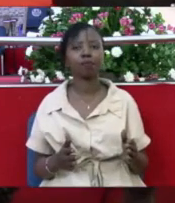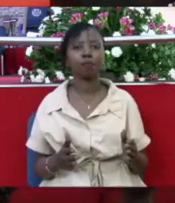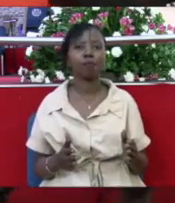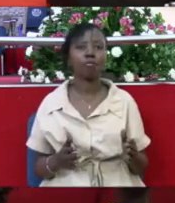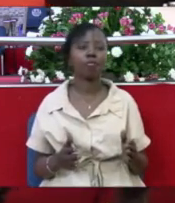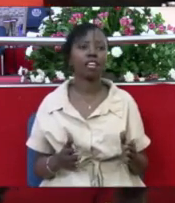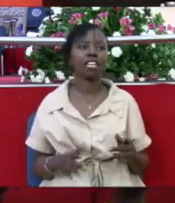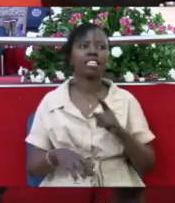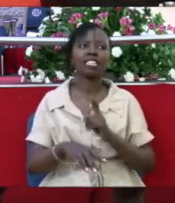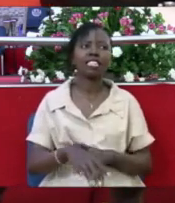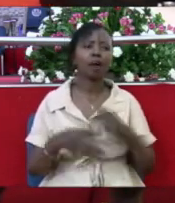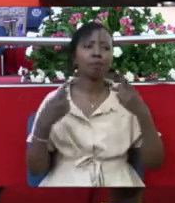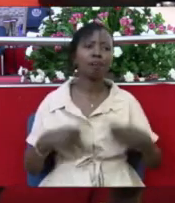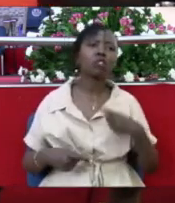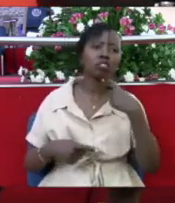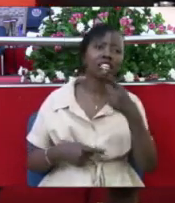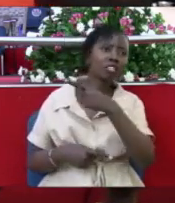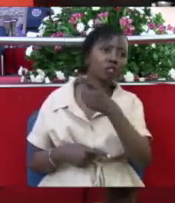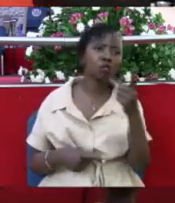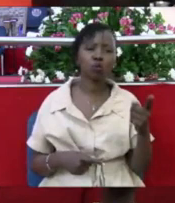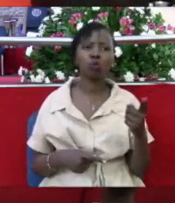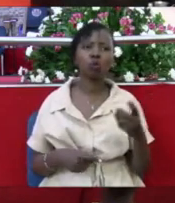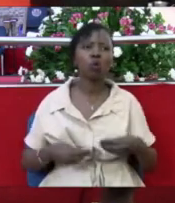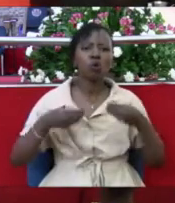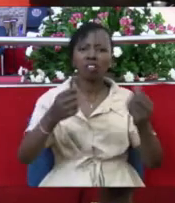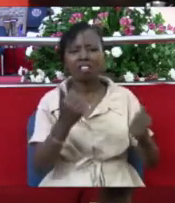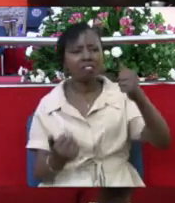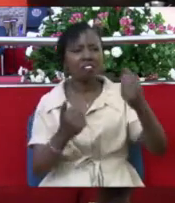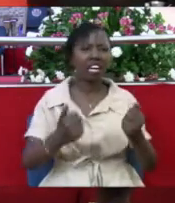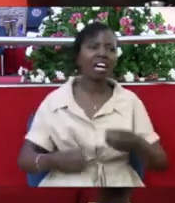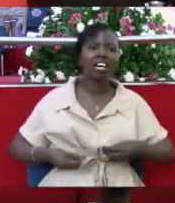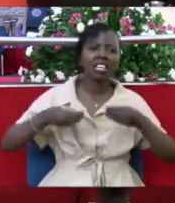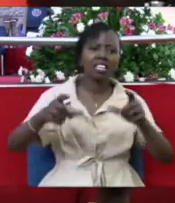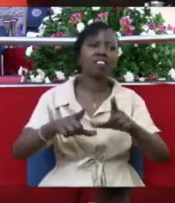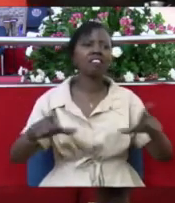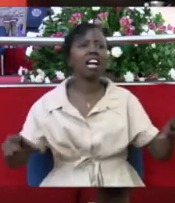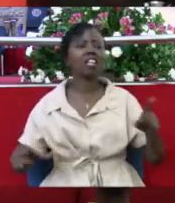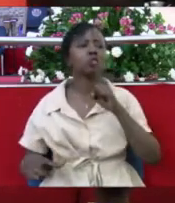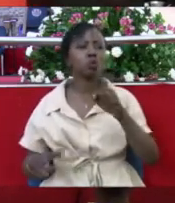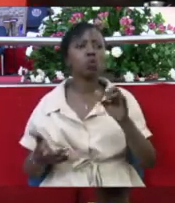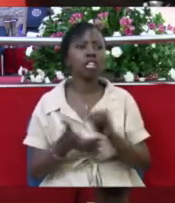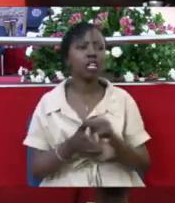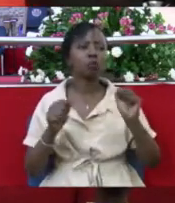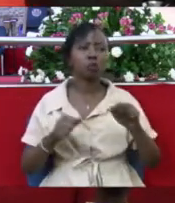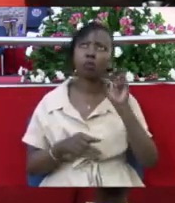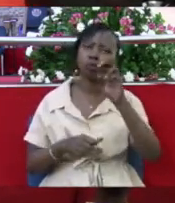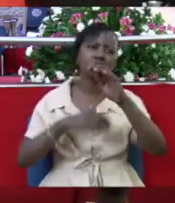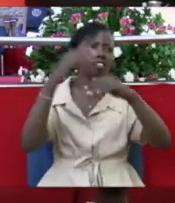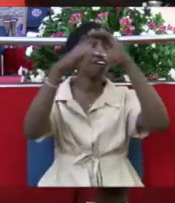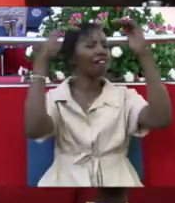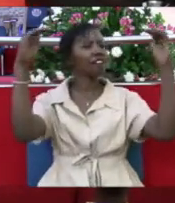When somebody comes and tells you give a car, give land, give a house for you to see heaven. Anapokuja mtu kukuambia tupatie